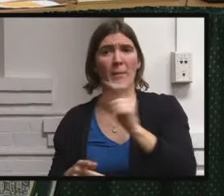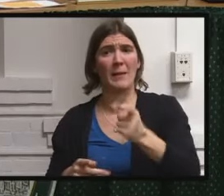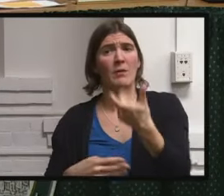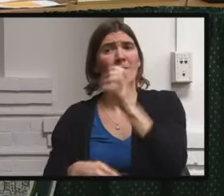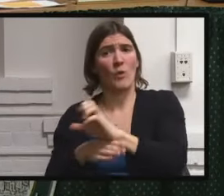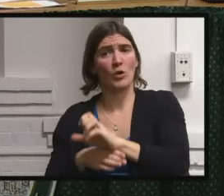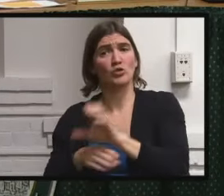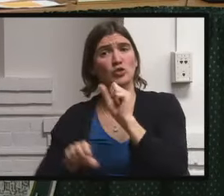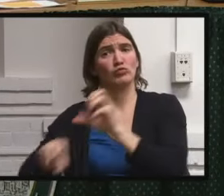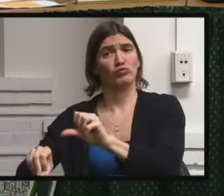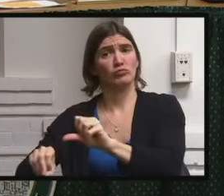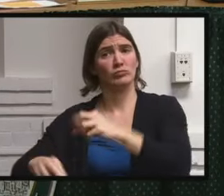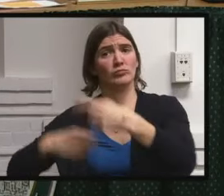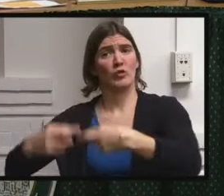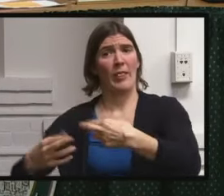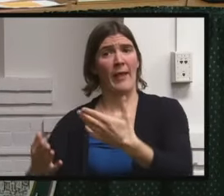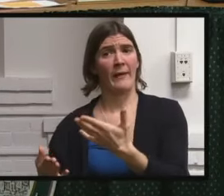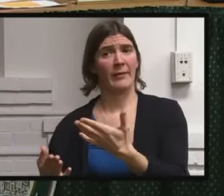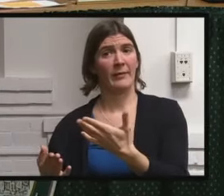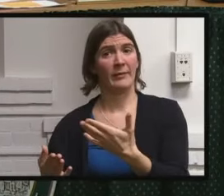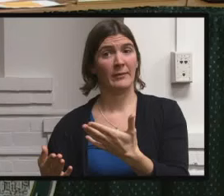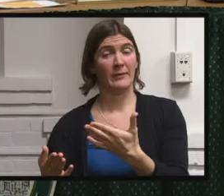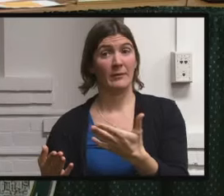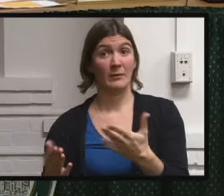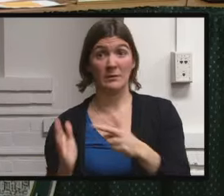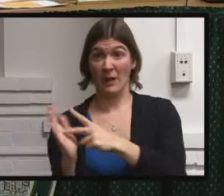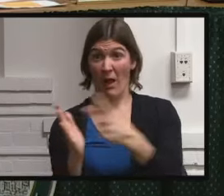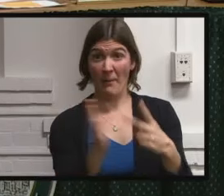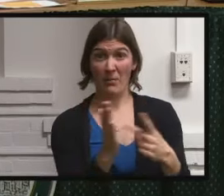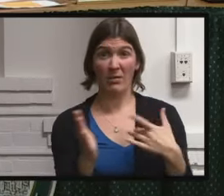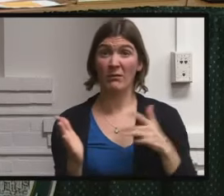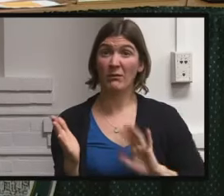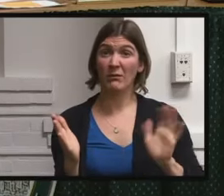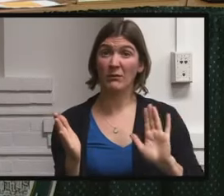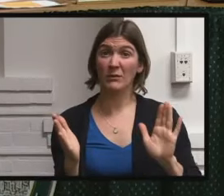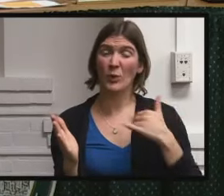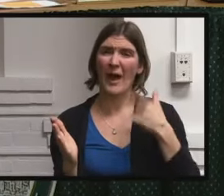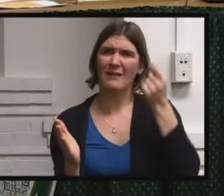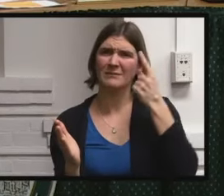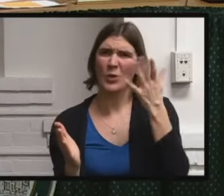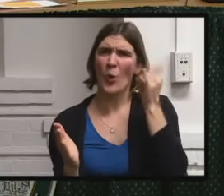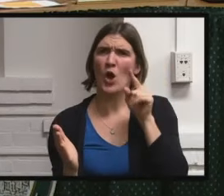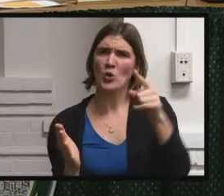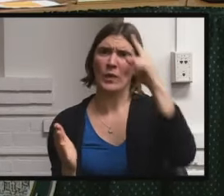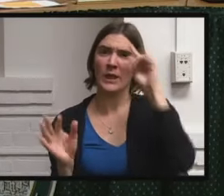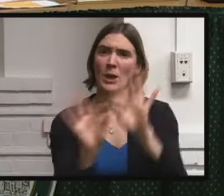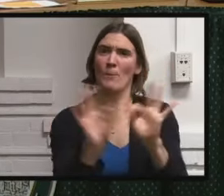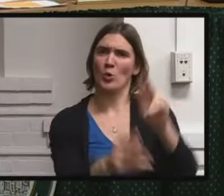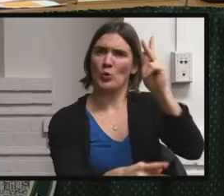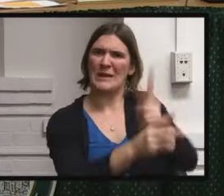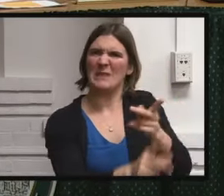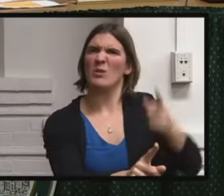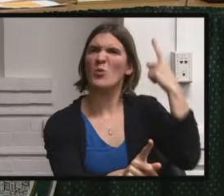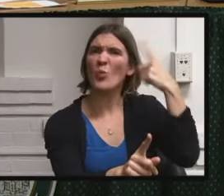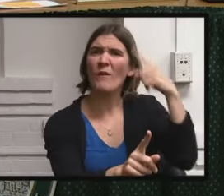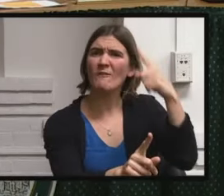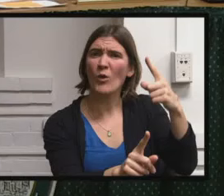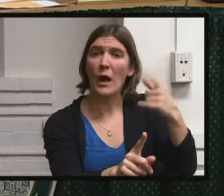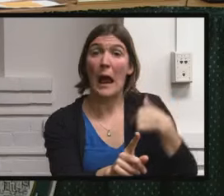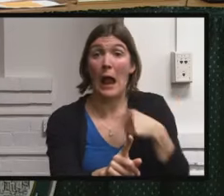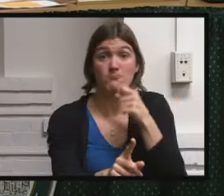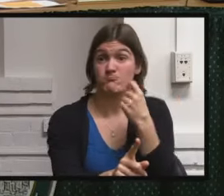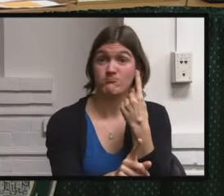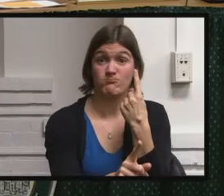that doesn't make sense to us here in Brattleboro. So we need to understand better why you think it's an essential part of the program. And maybe when we understand